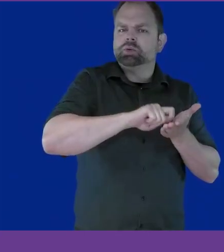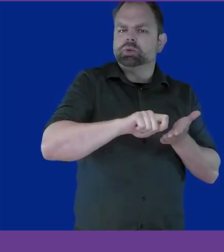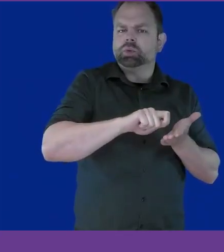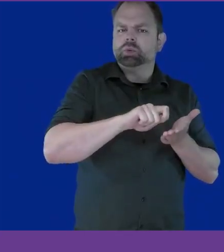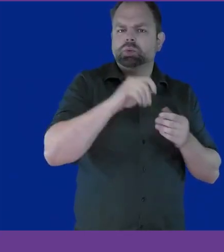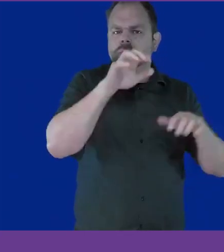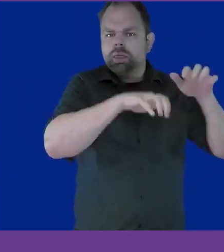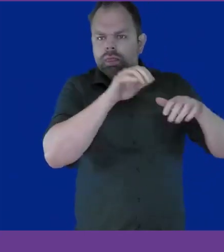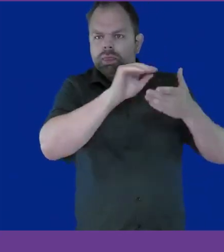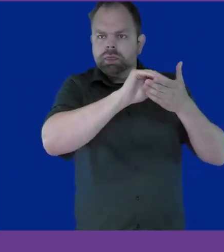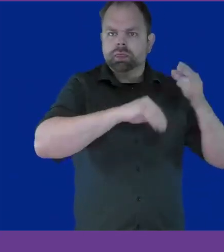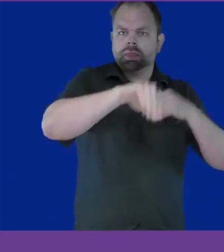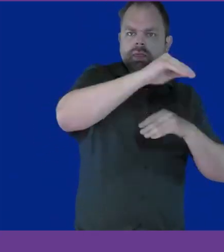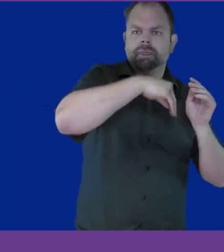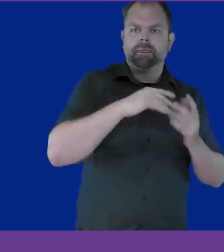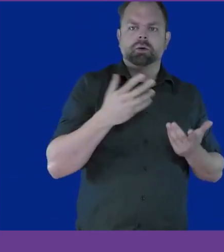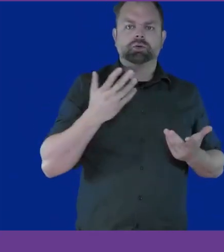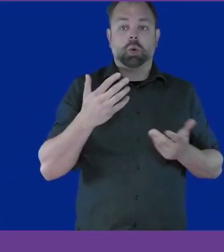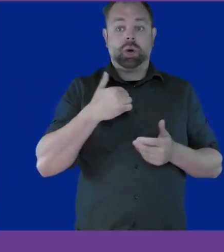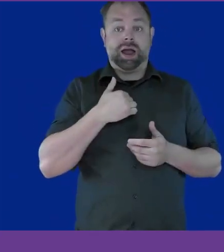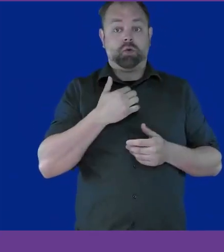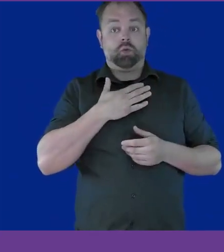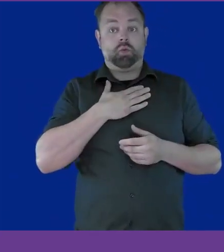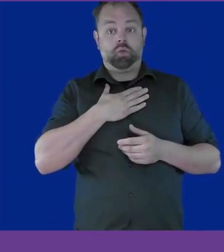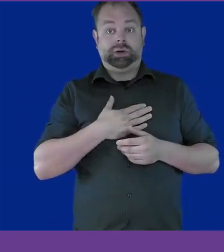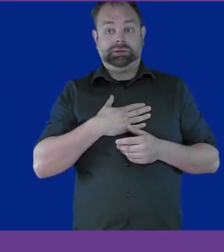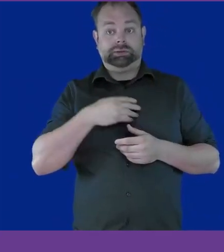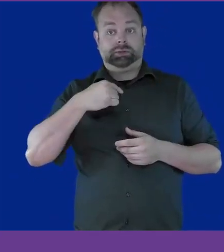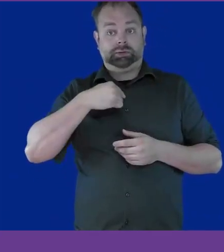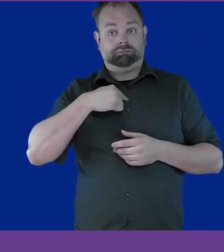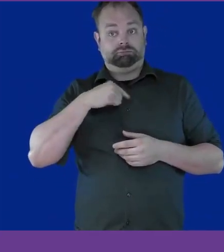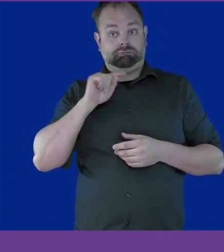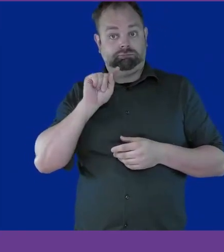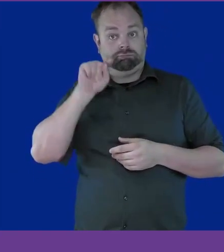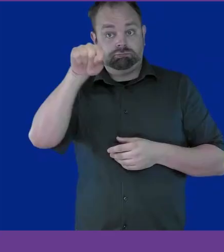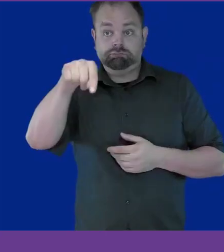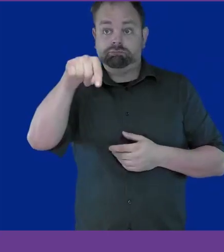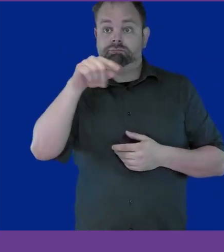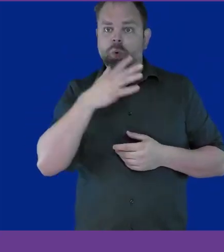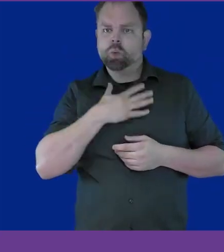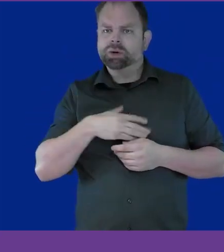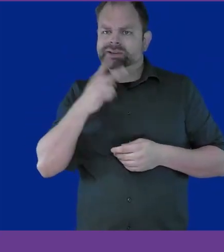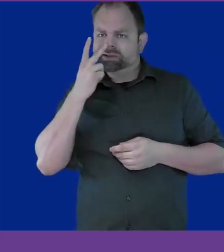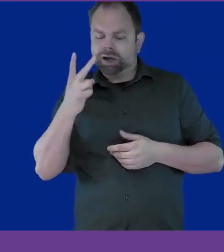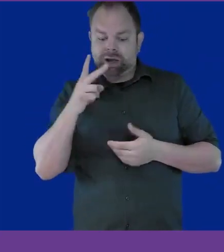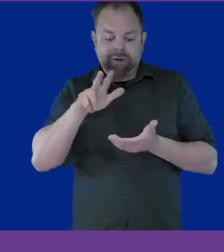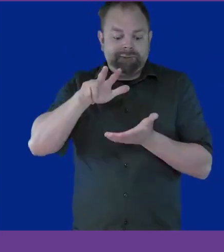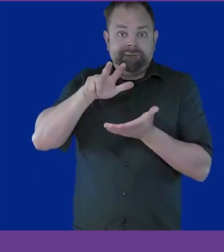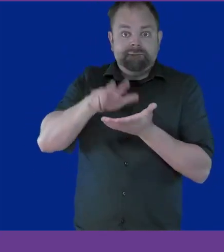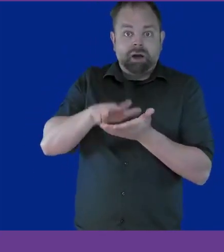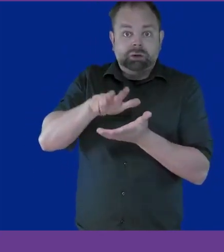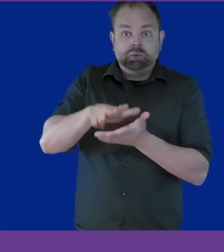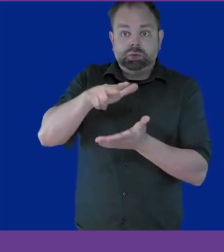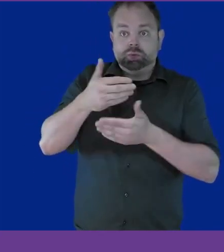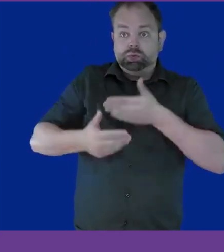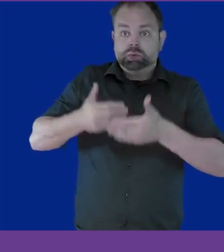can use it myself, because they don't know how accessibility works. Or it may be difficult sometimes to actually get the process done that you need